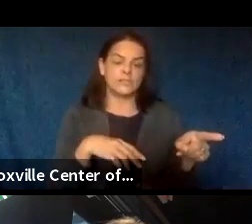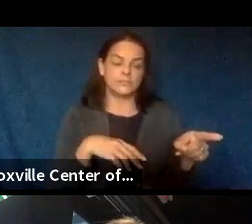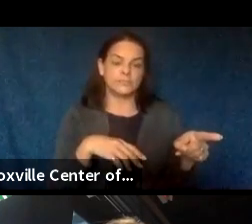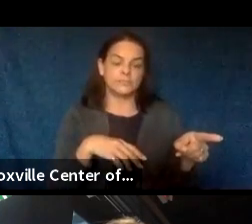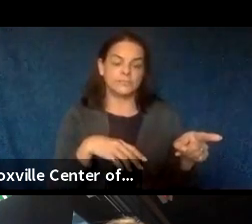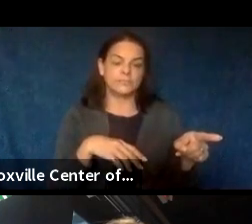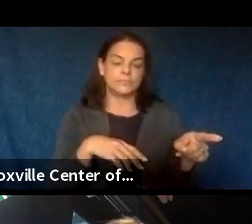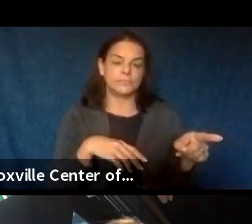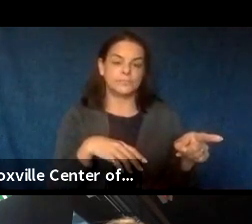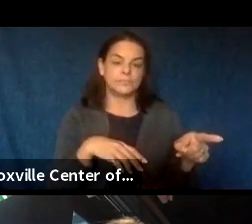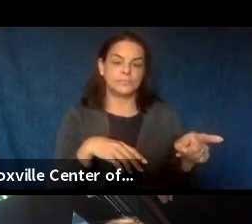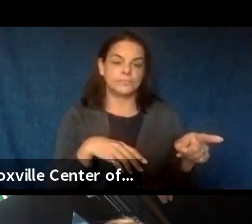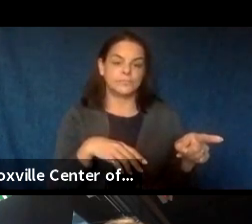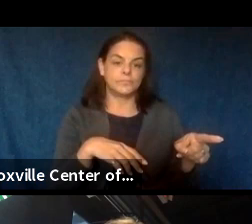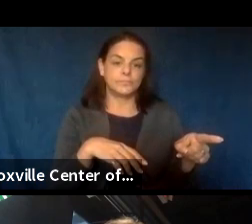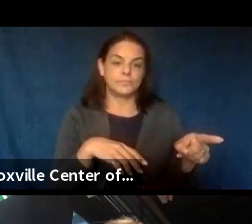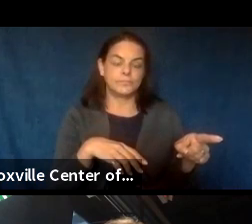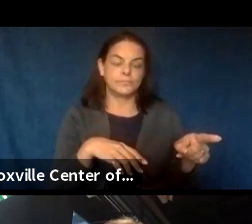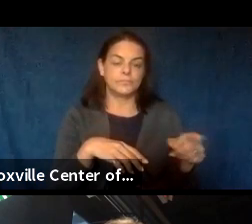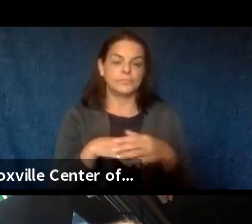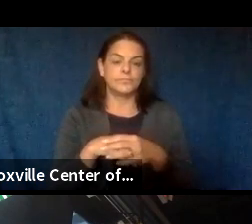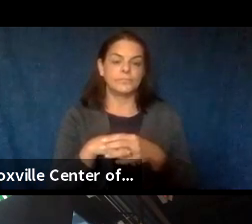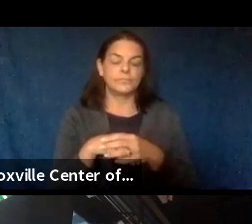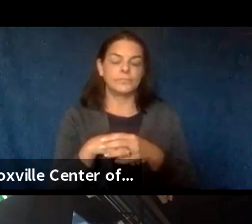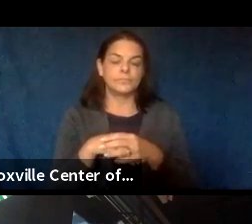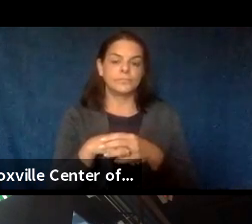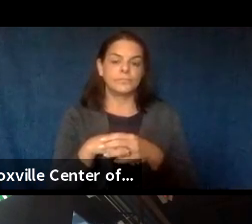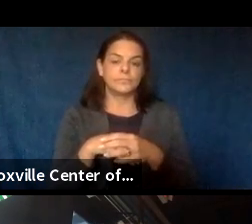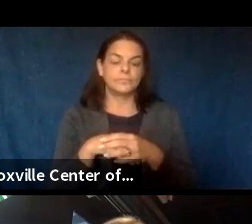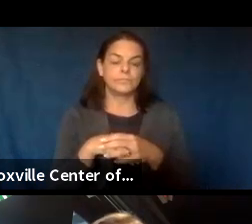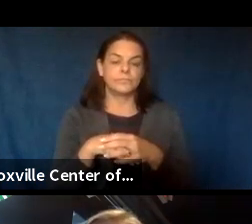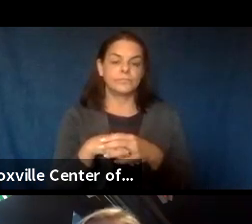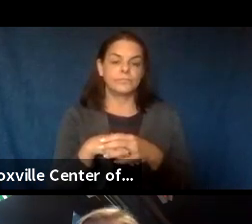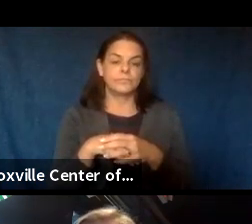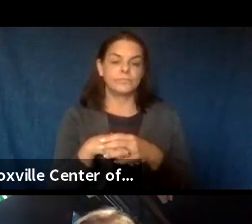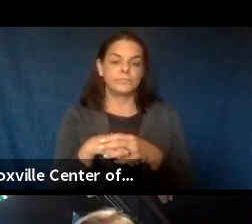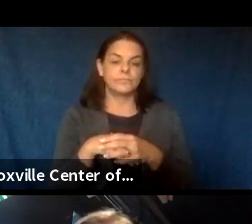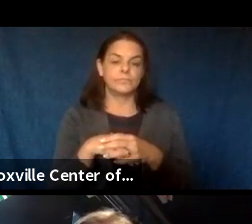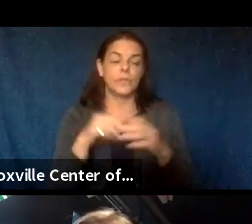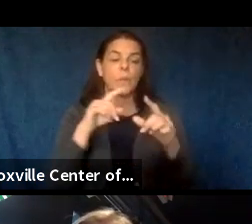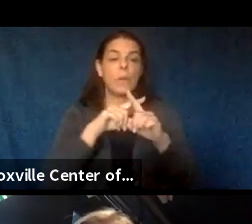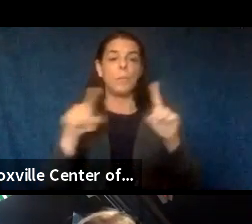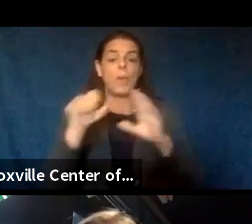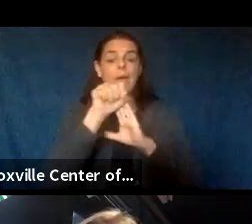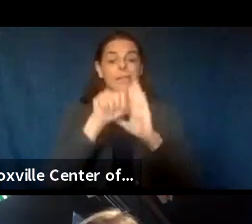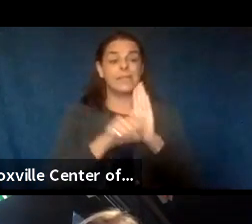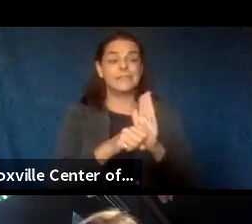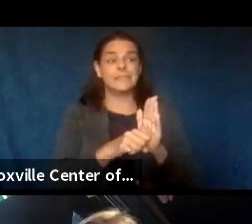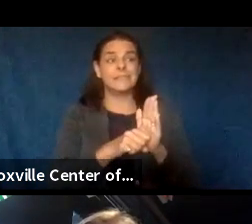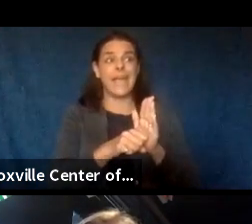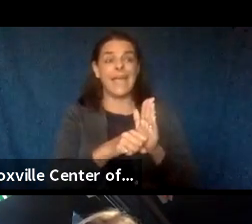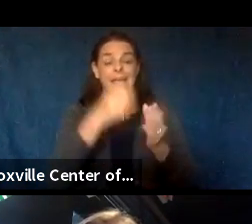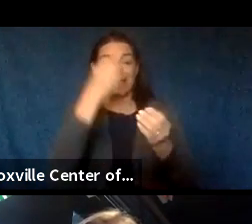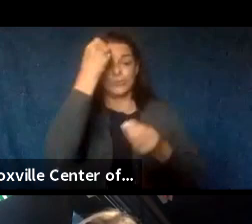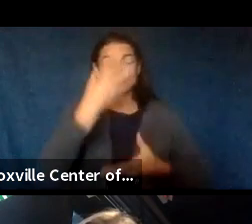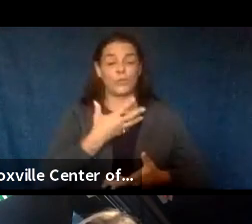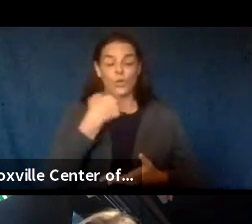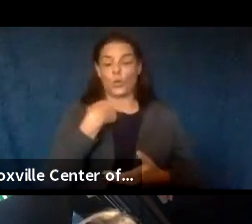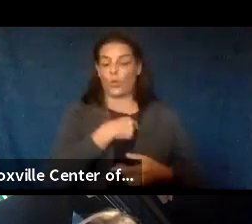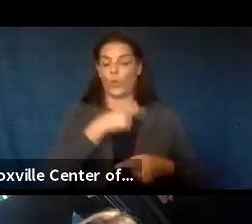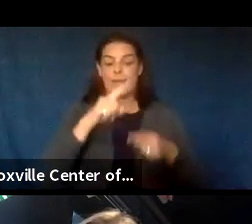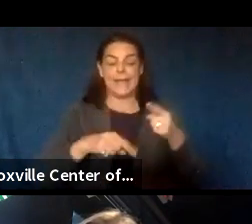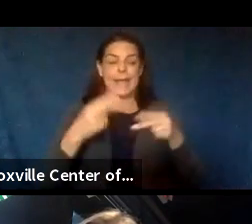However, we've been told by the state, who gives us the money to do that, that we cannot use